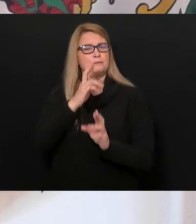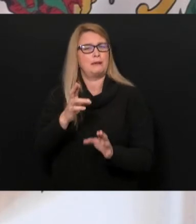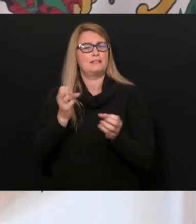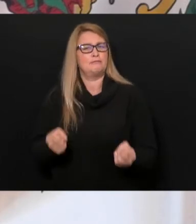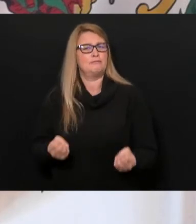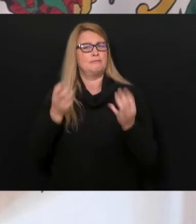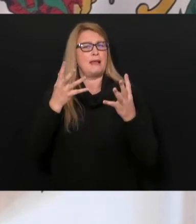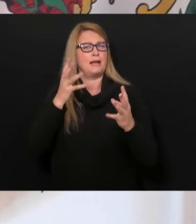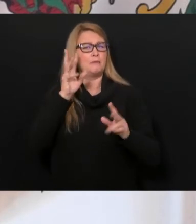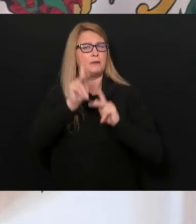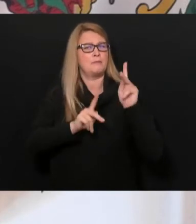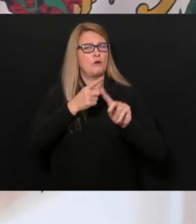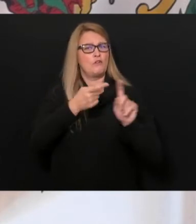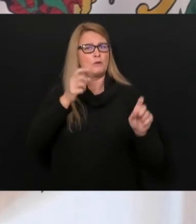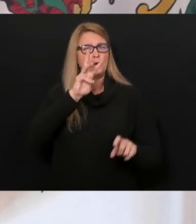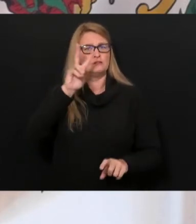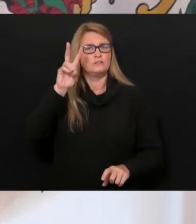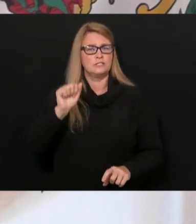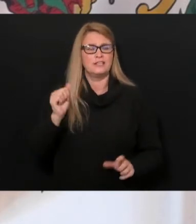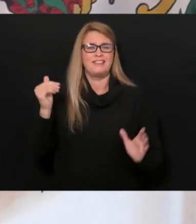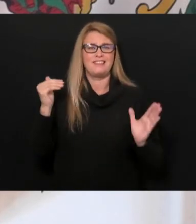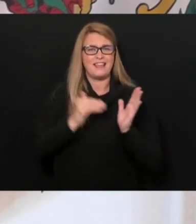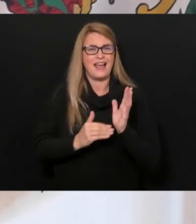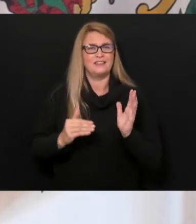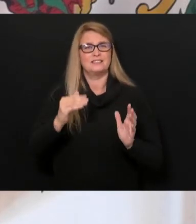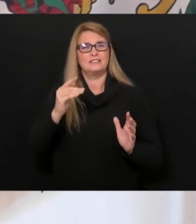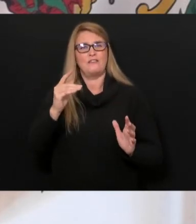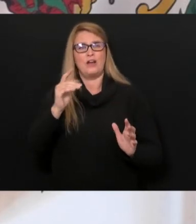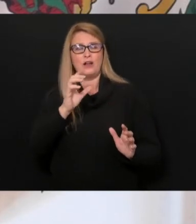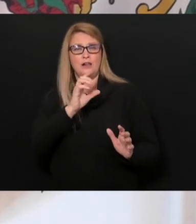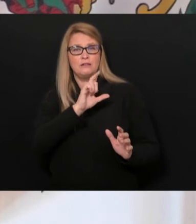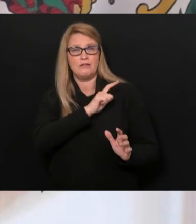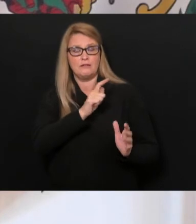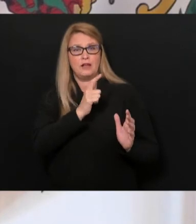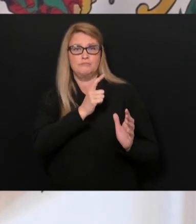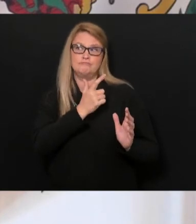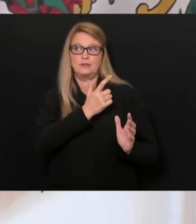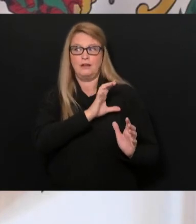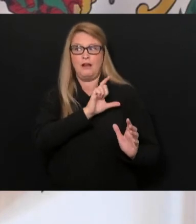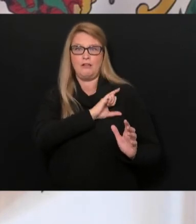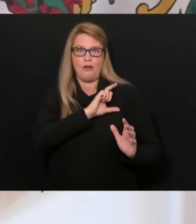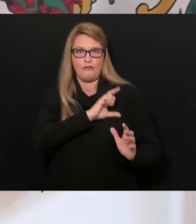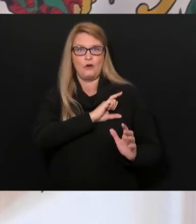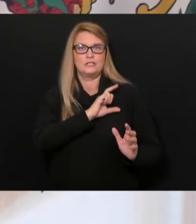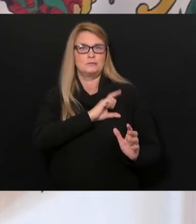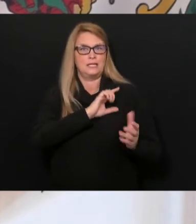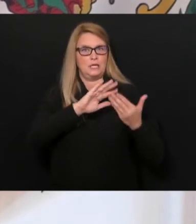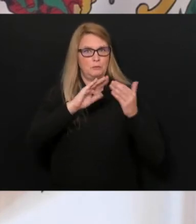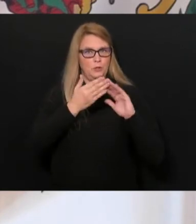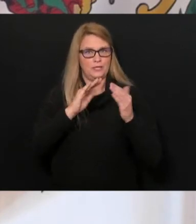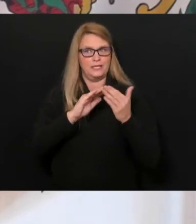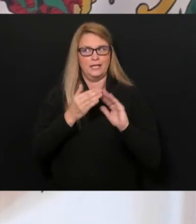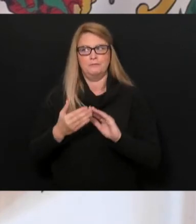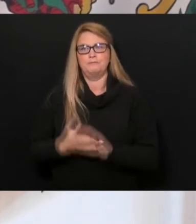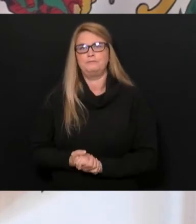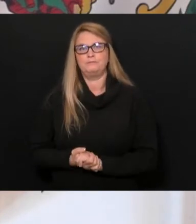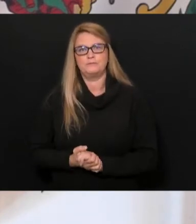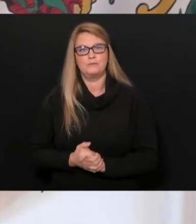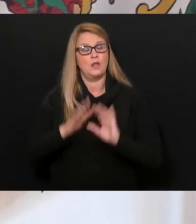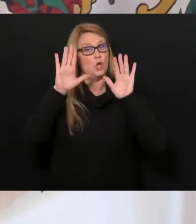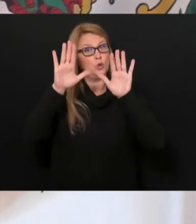Virginians, including thousands of our law enforcement community. Again, a great man that